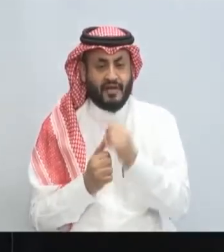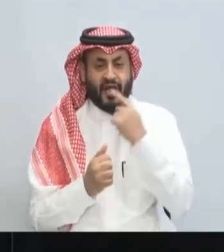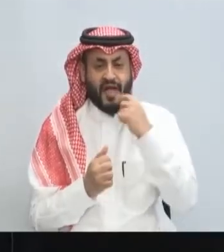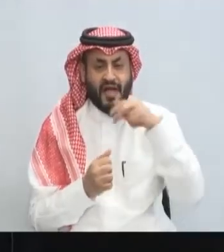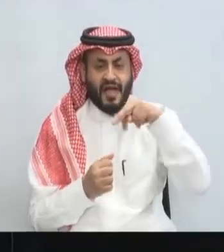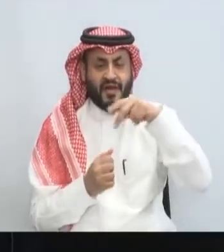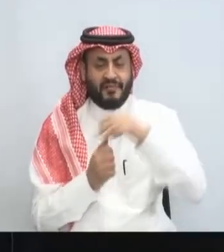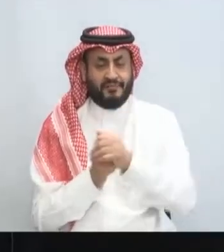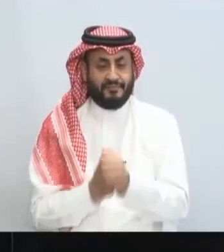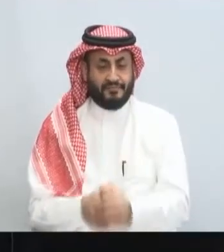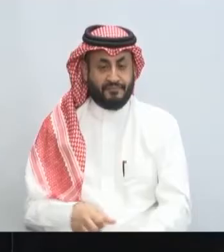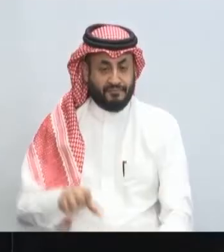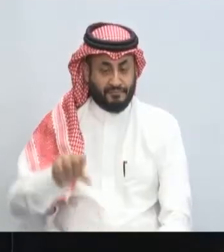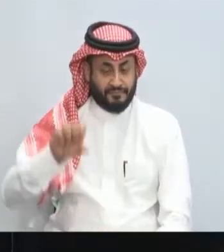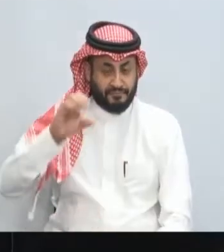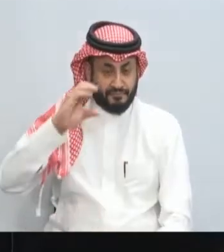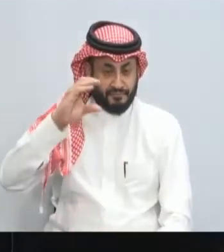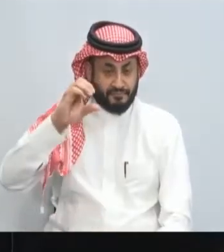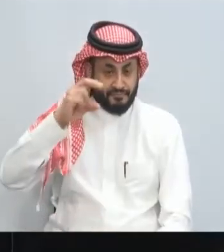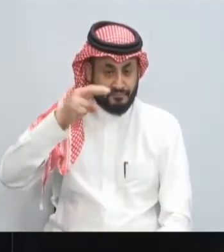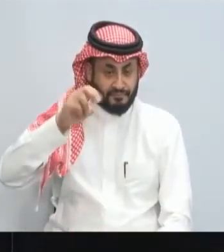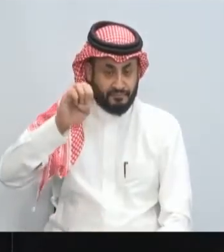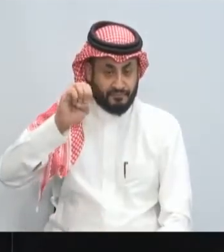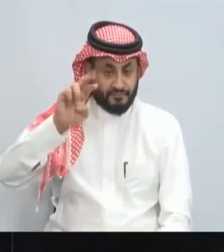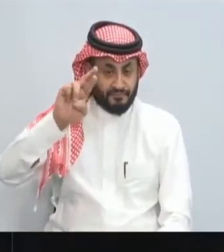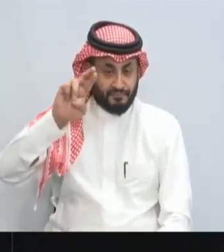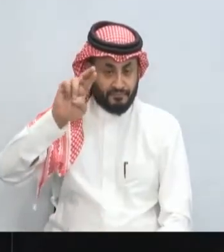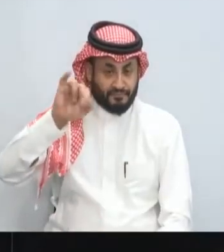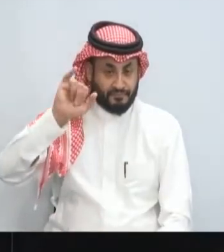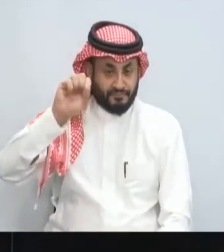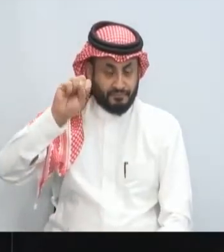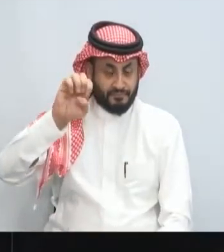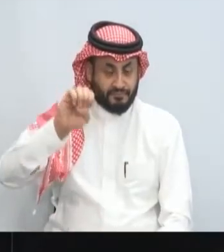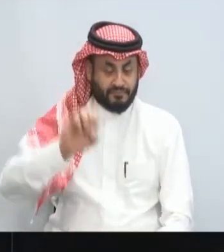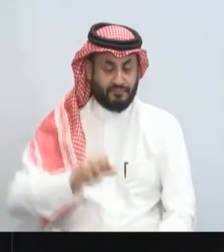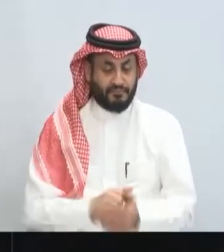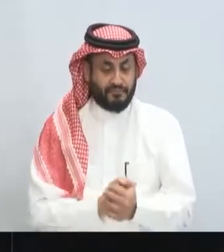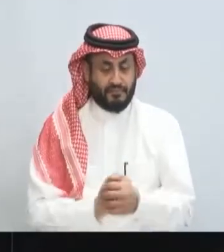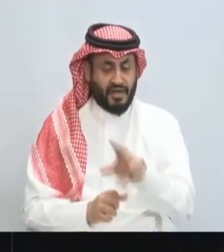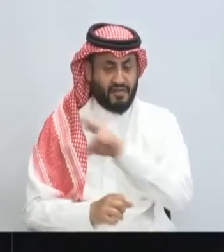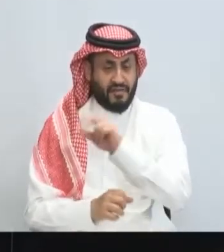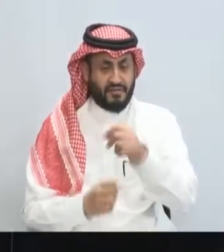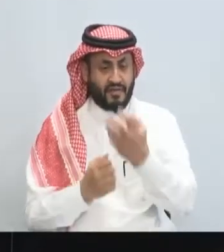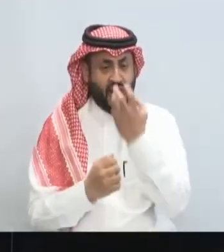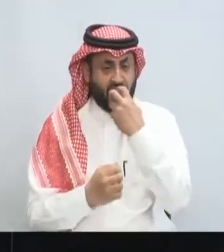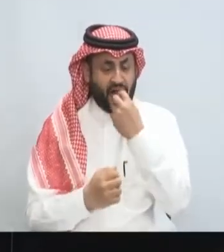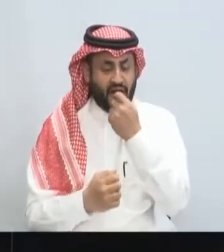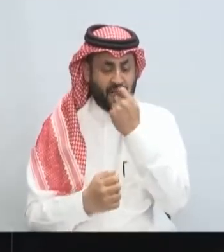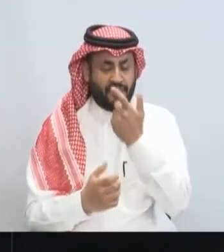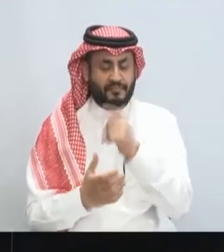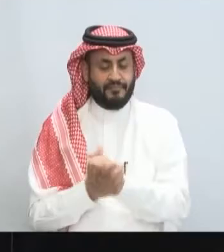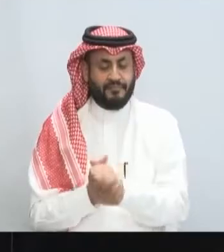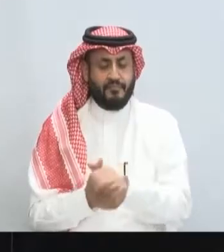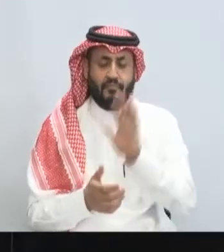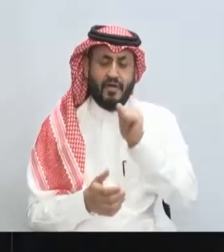Cherries are sweet. As the apple. They are not